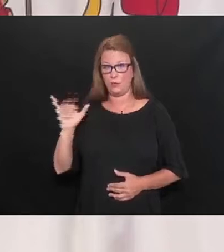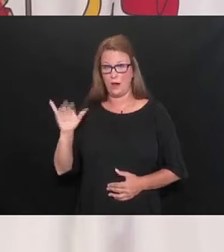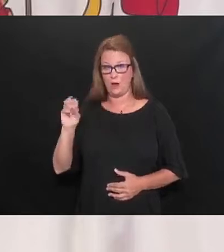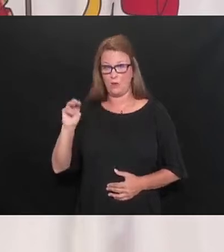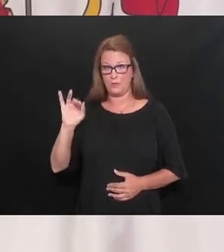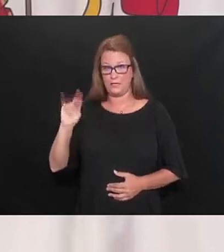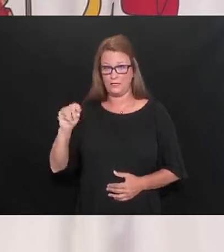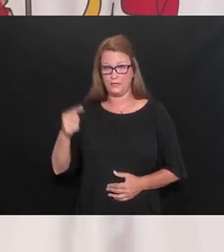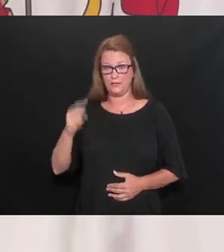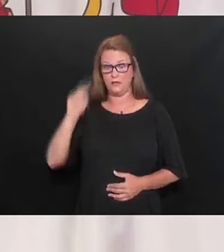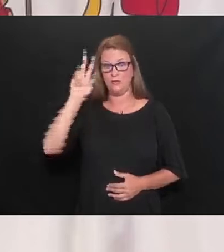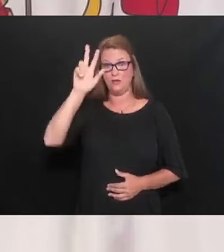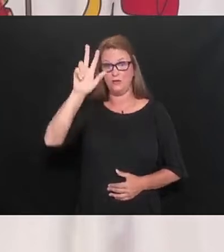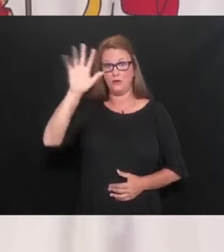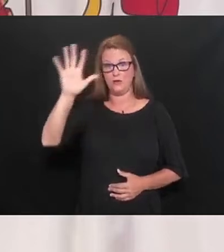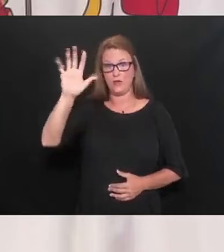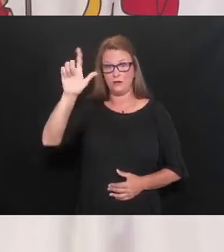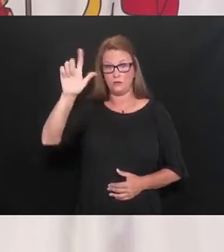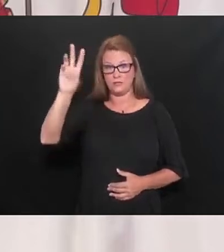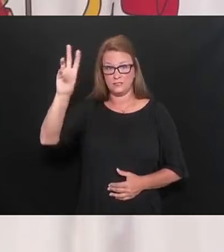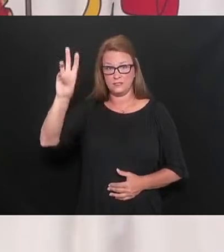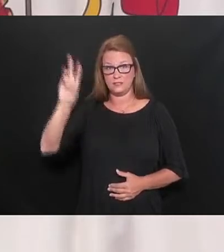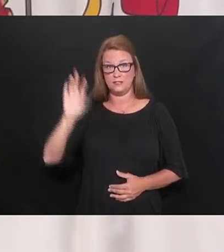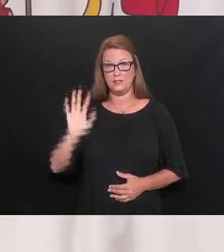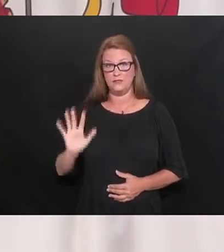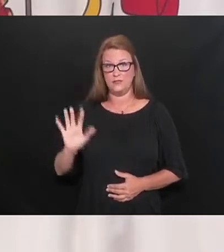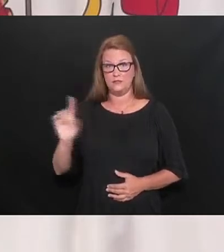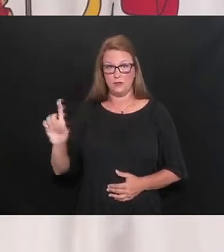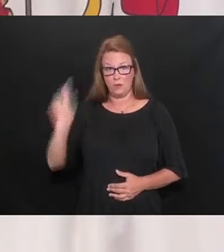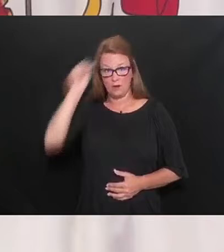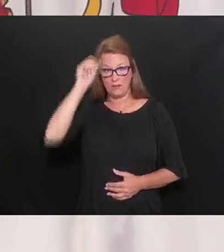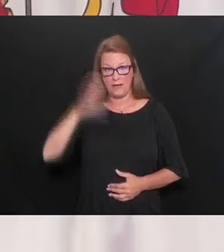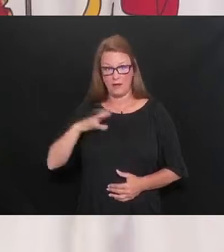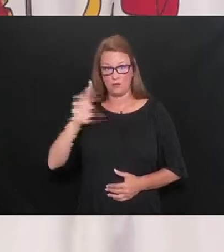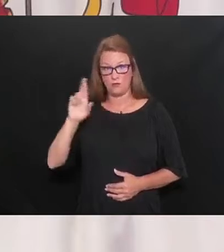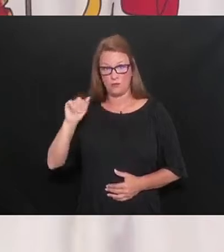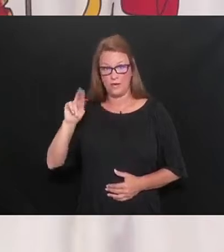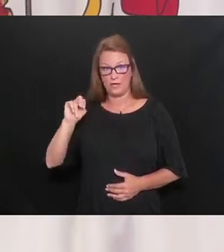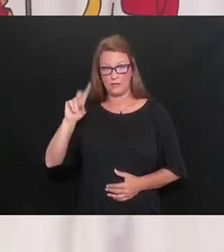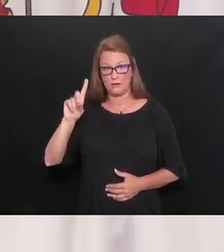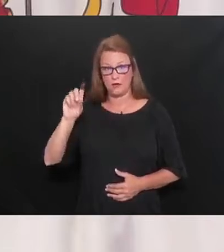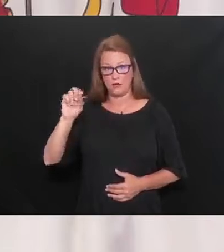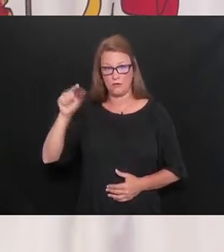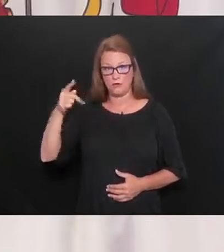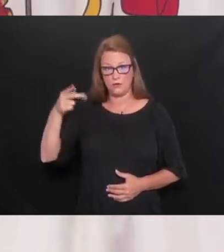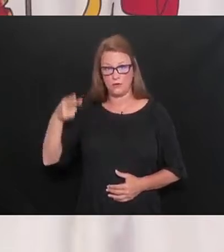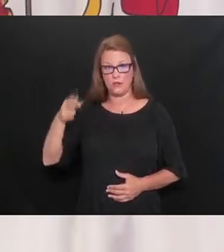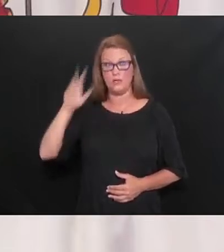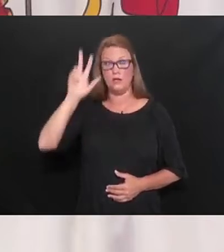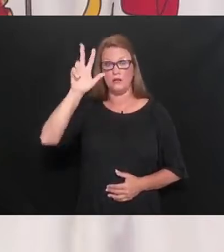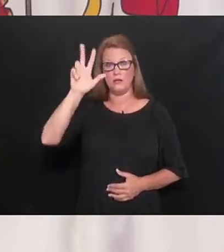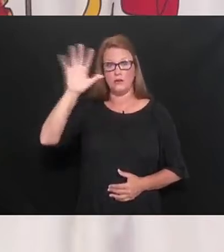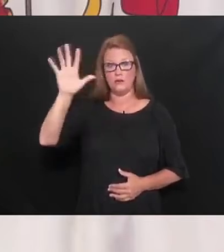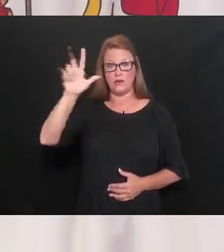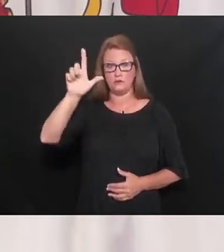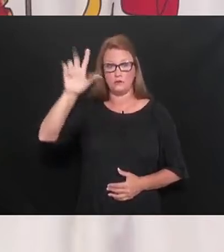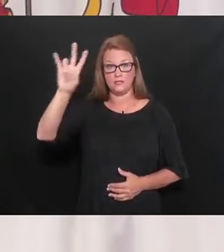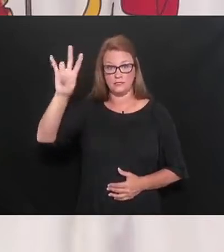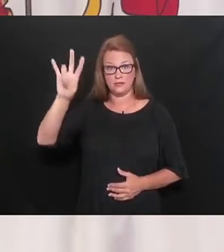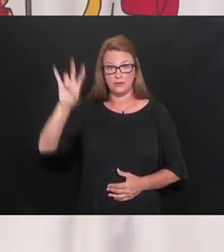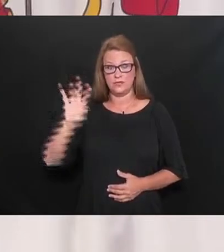The 3,526th death, a 51-year-old male from Randolph County. The 3,527th